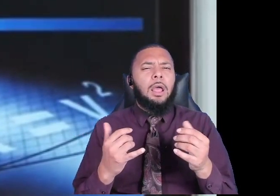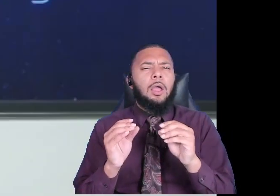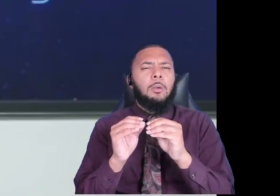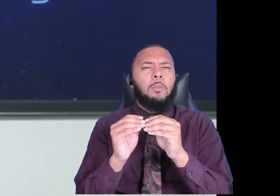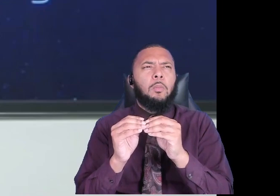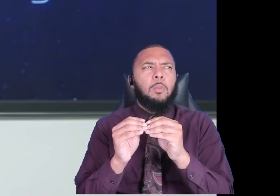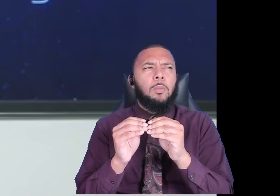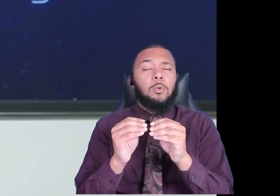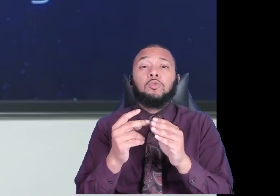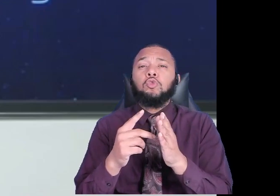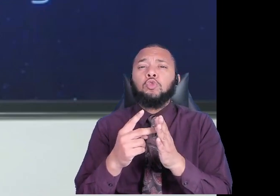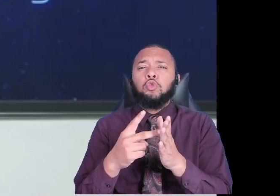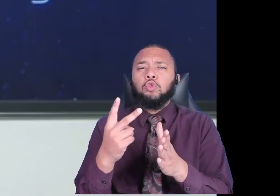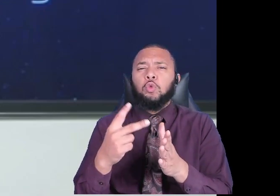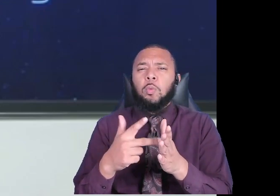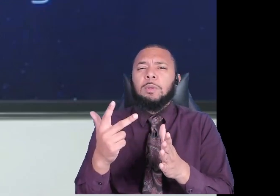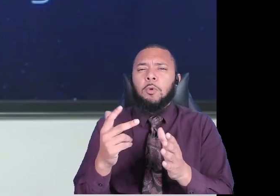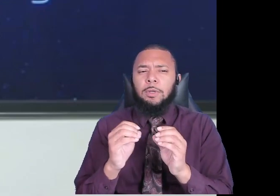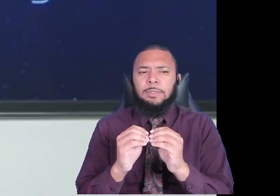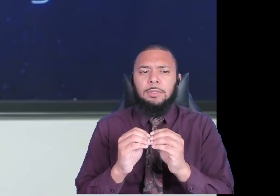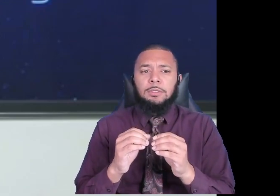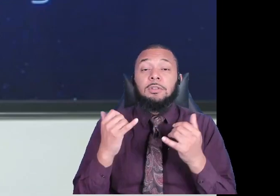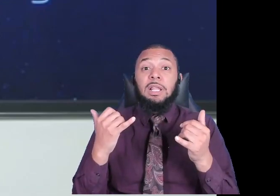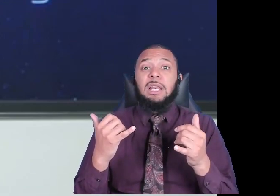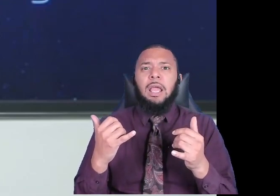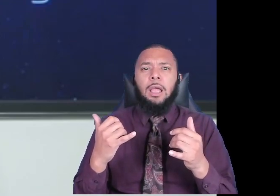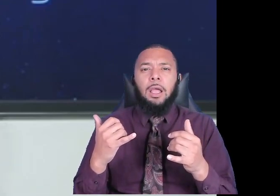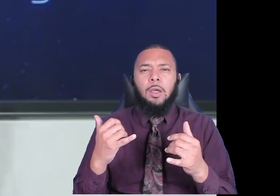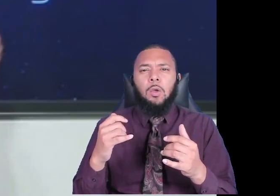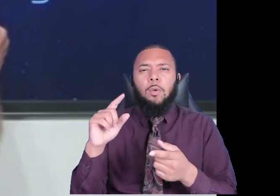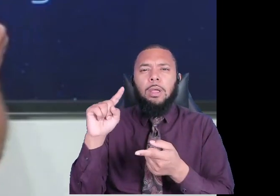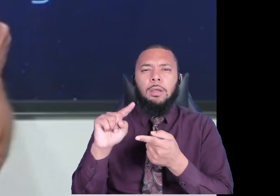times. Let's subtract 1 from this exponent.